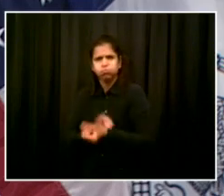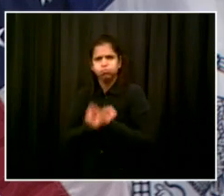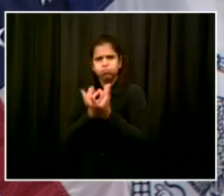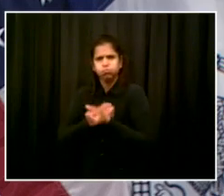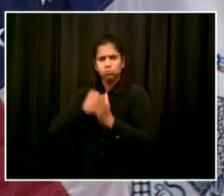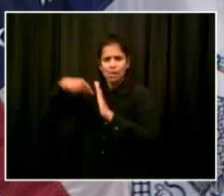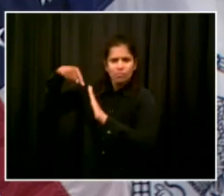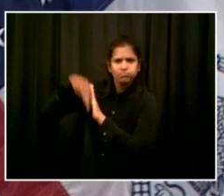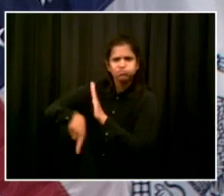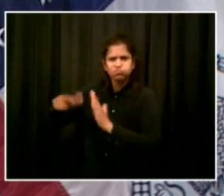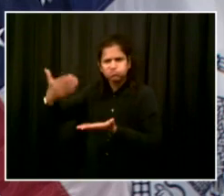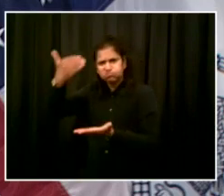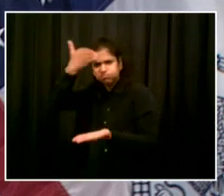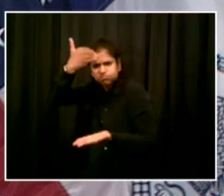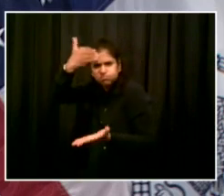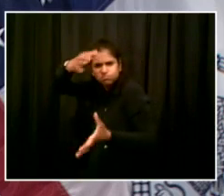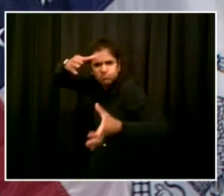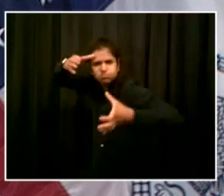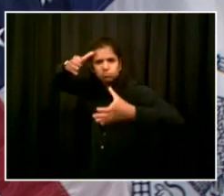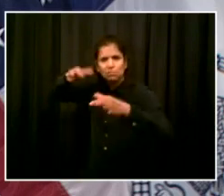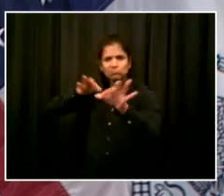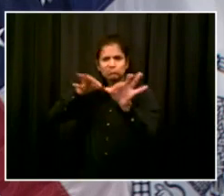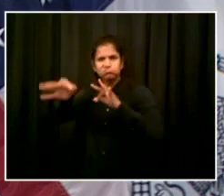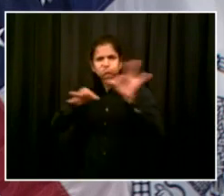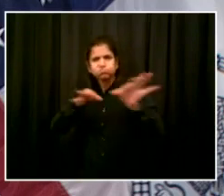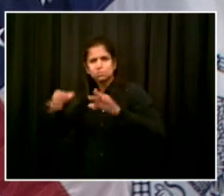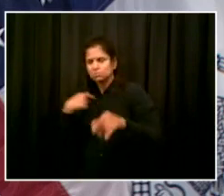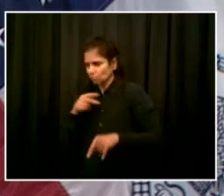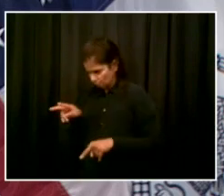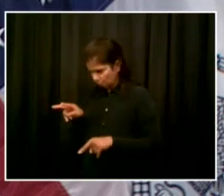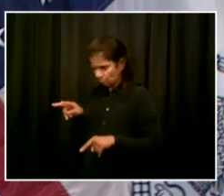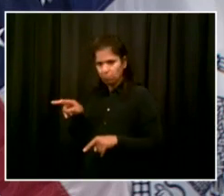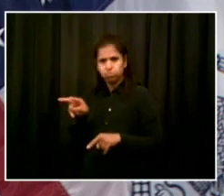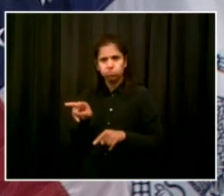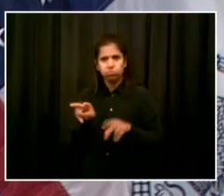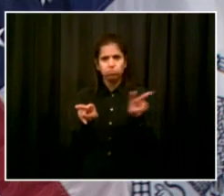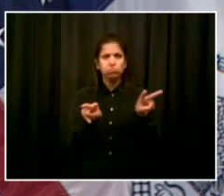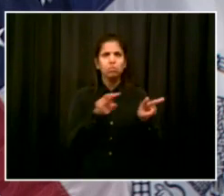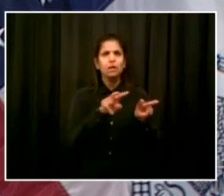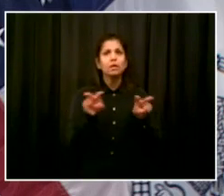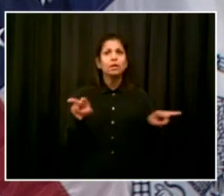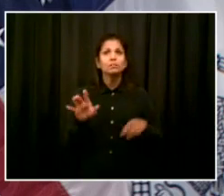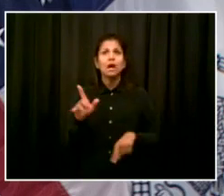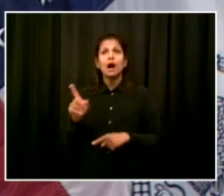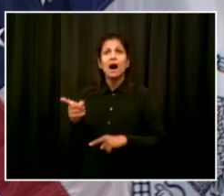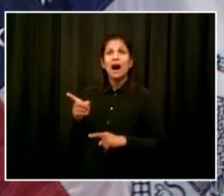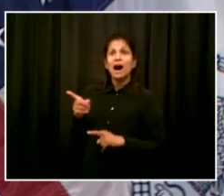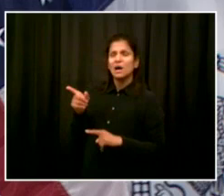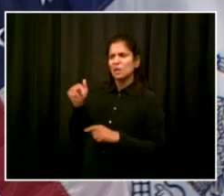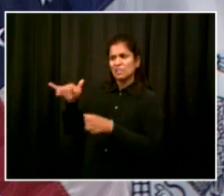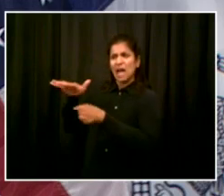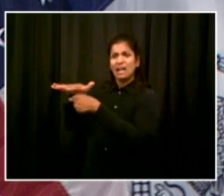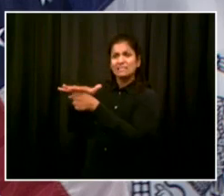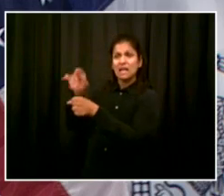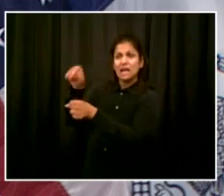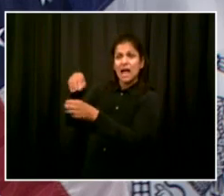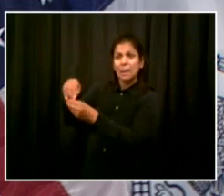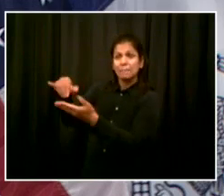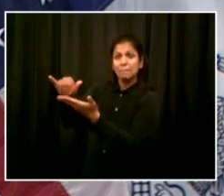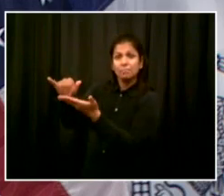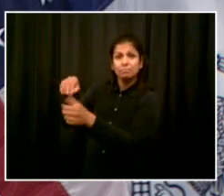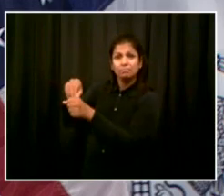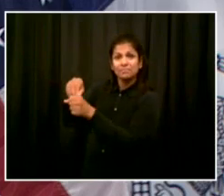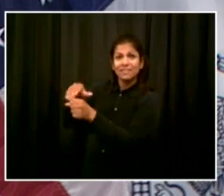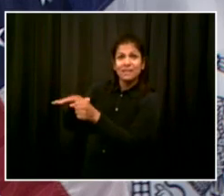neighborhood. It's a very small section of a neighborhood, and it's very specific individuals. And I think the constant refining of that